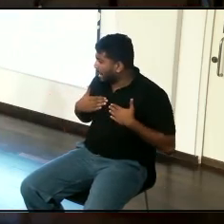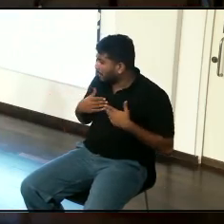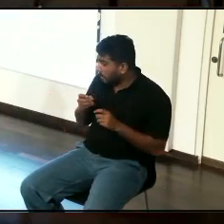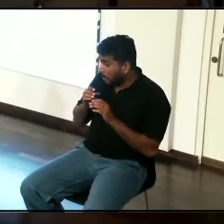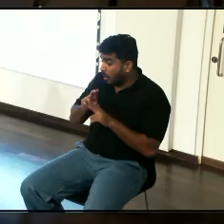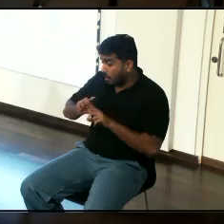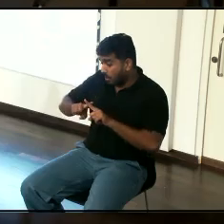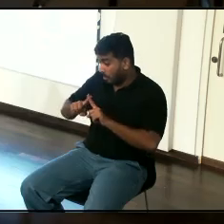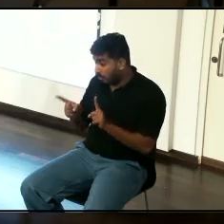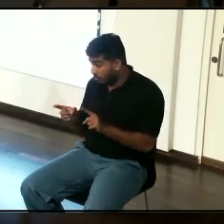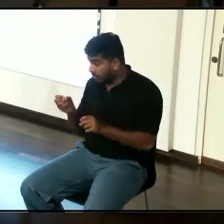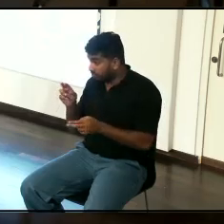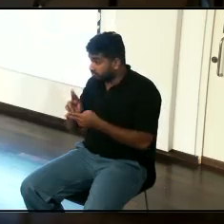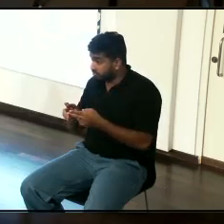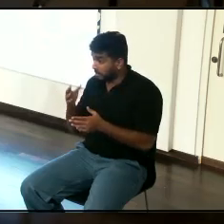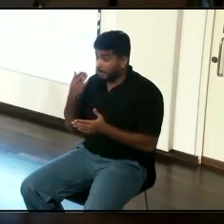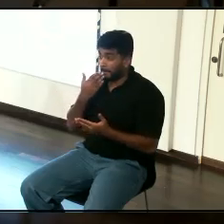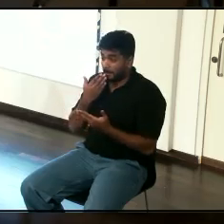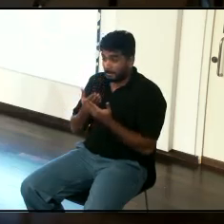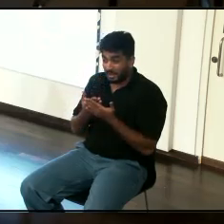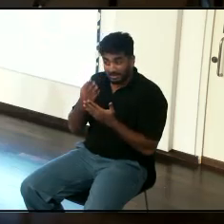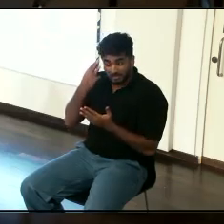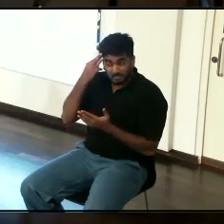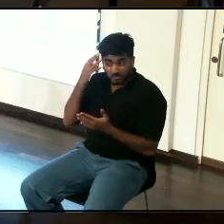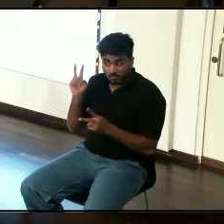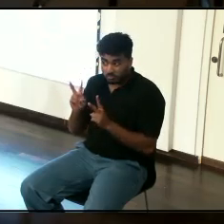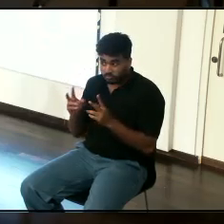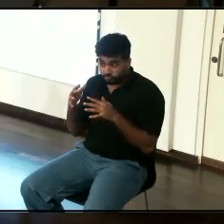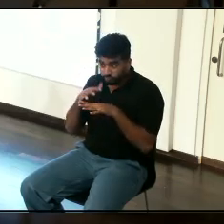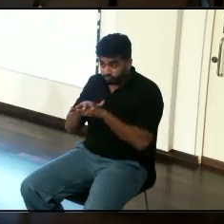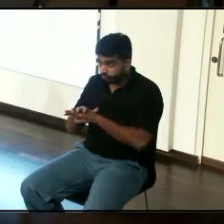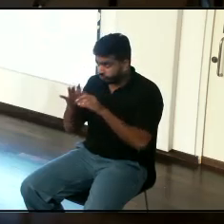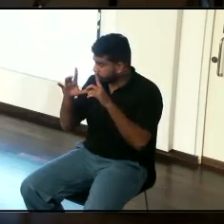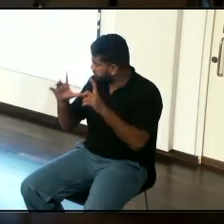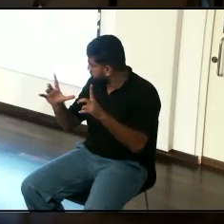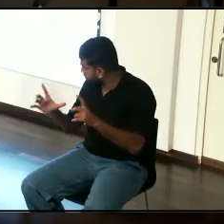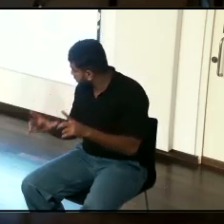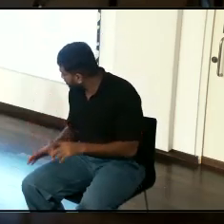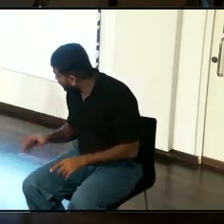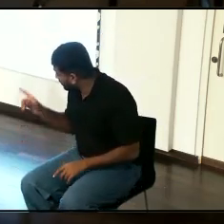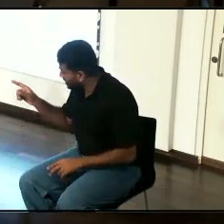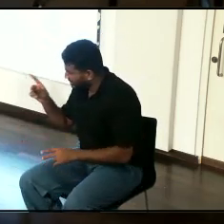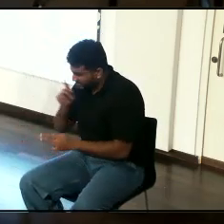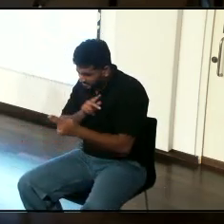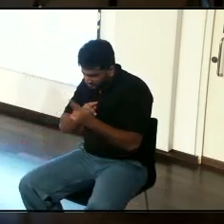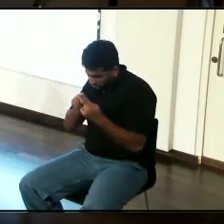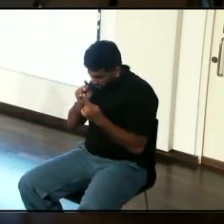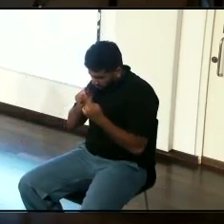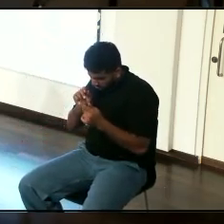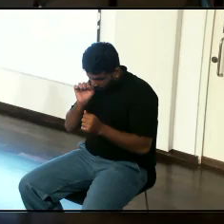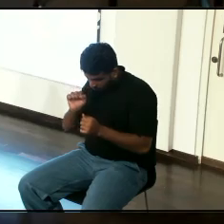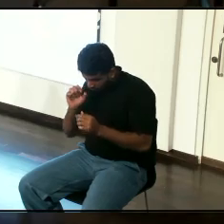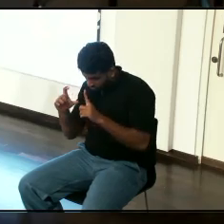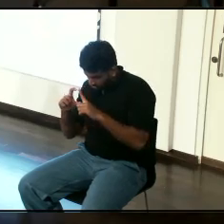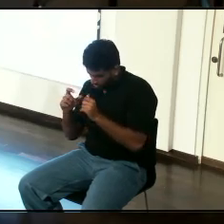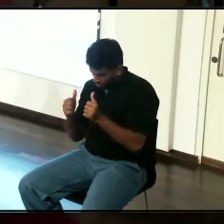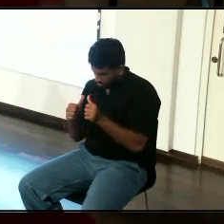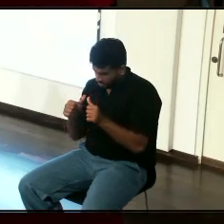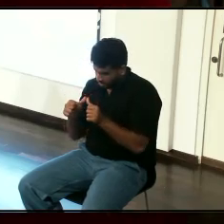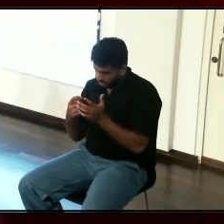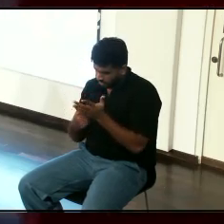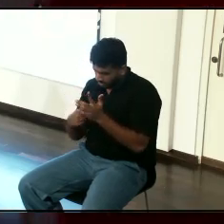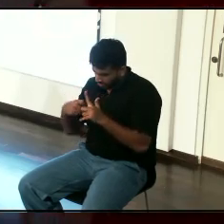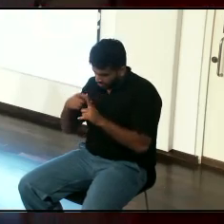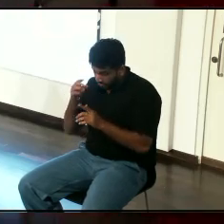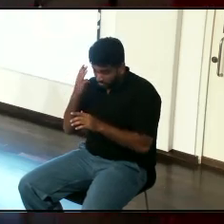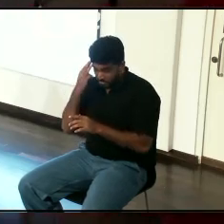I'll say it. Well, I mean, we haven't really specifically talked about any dark memories, but the